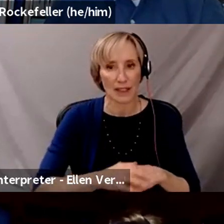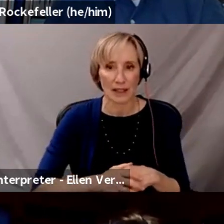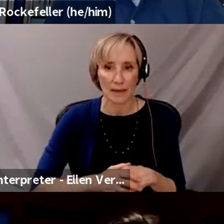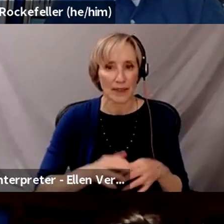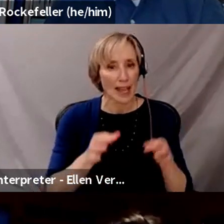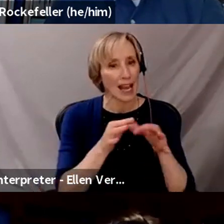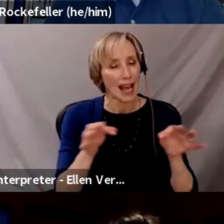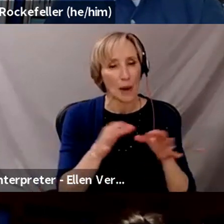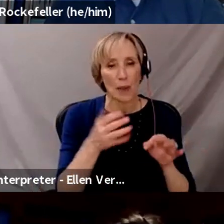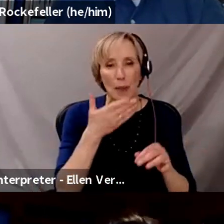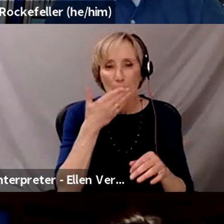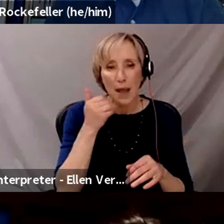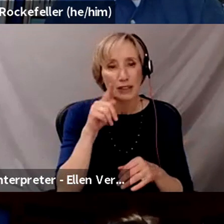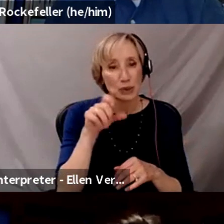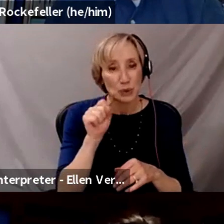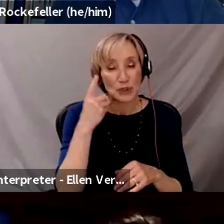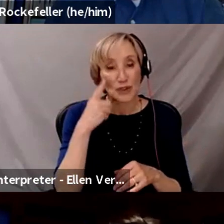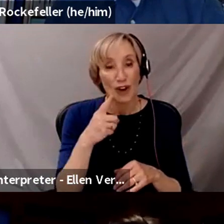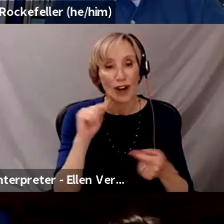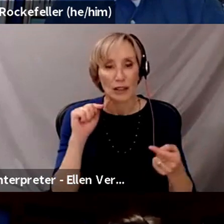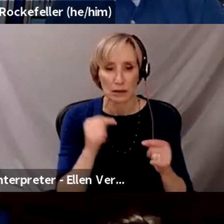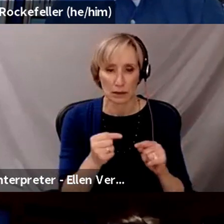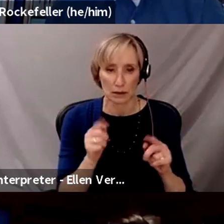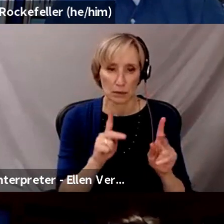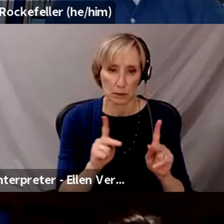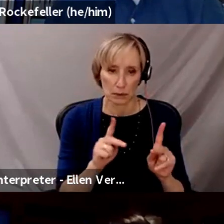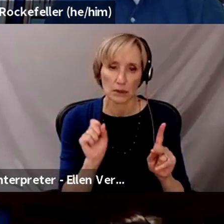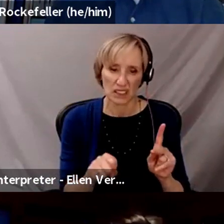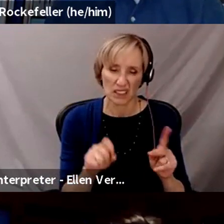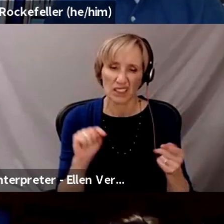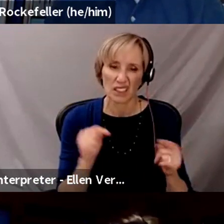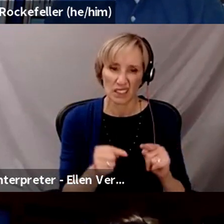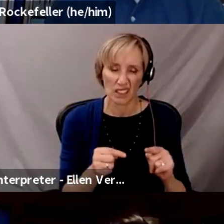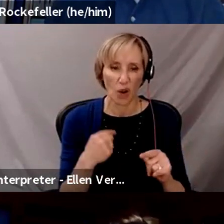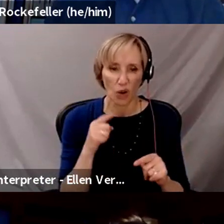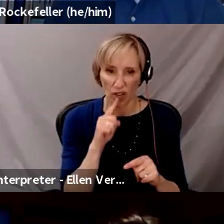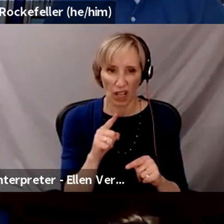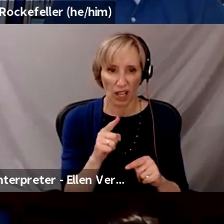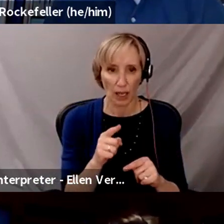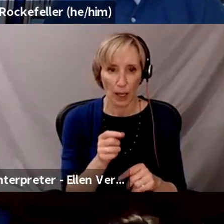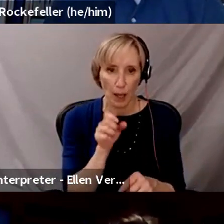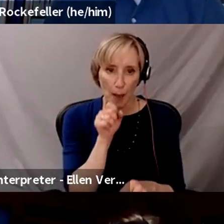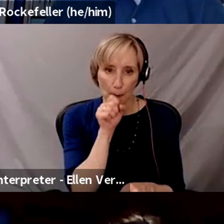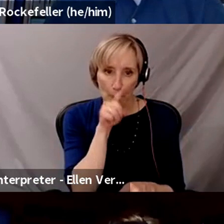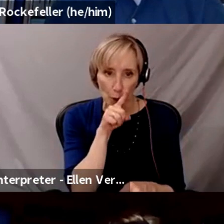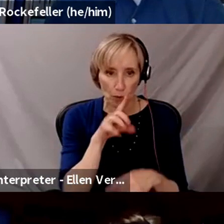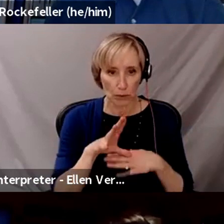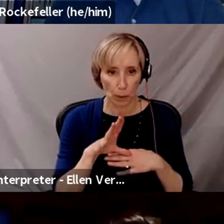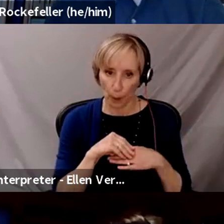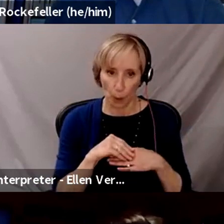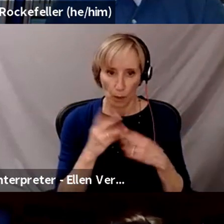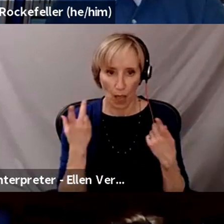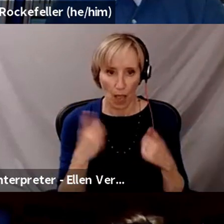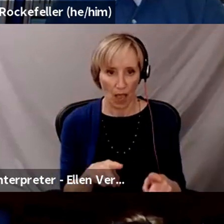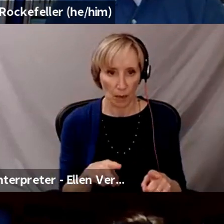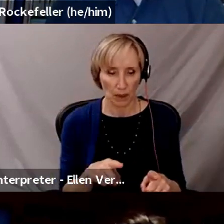best tools we have to hurt each other and erase who we are and change the way that we're talking about each other's experiences. So I think a